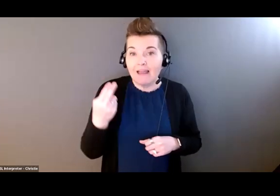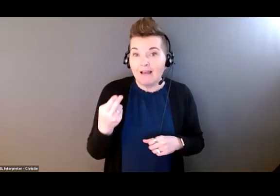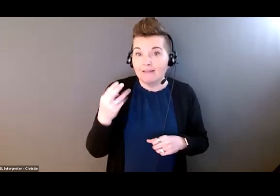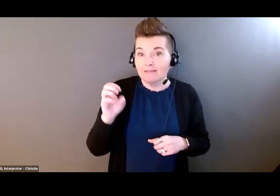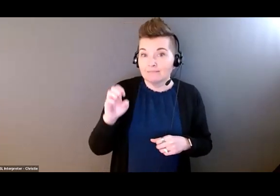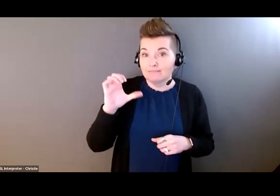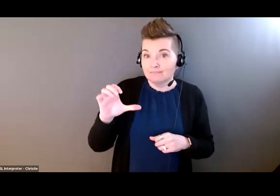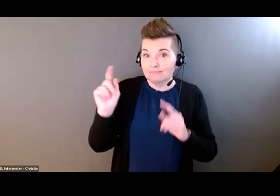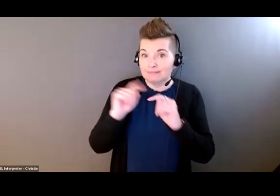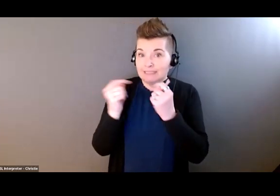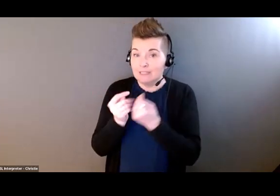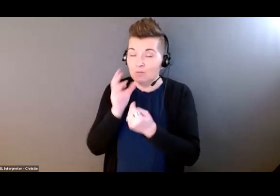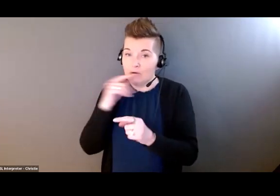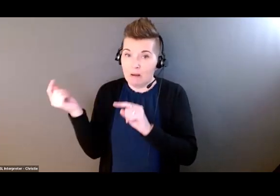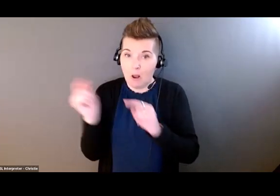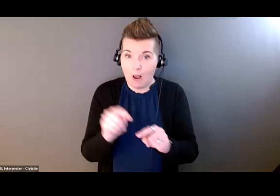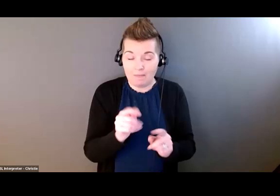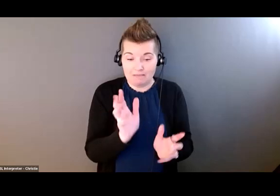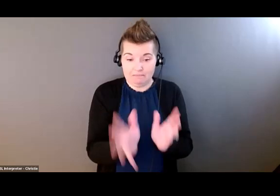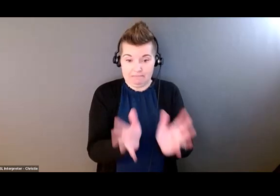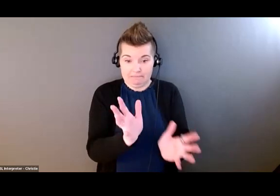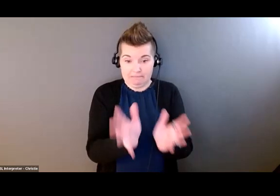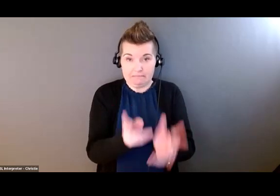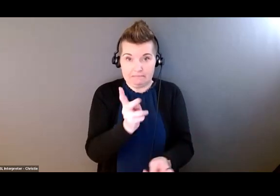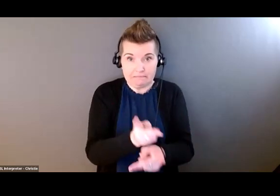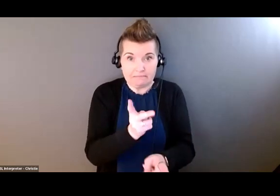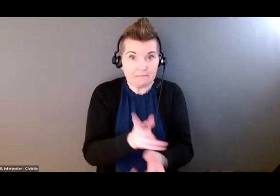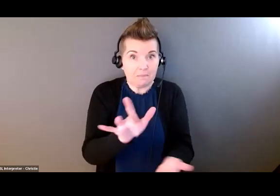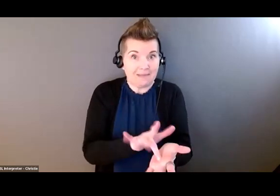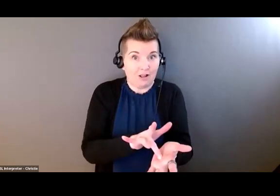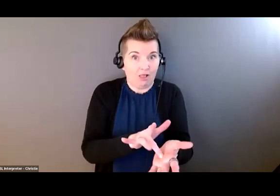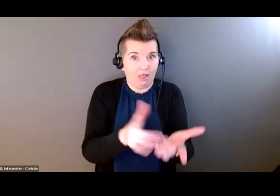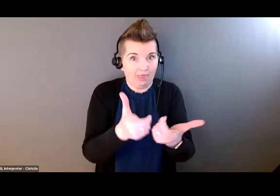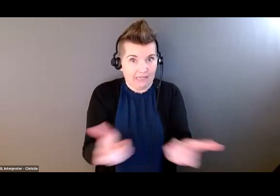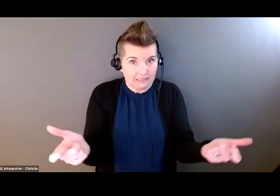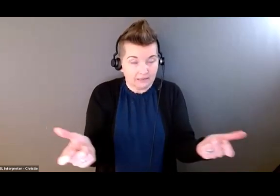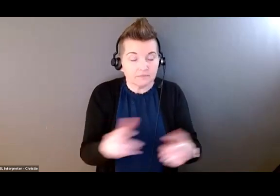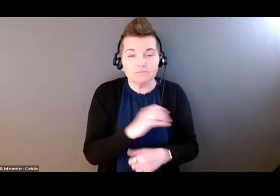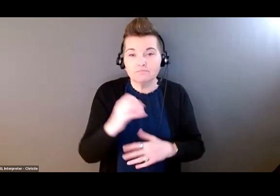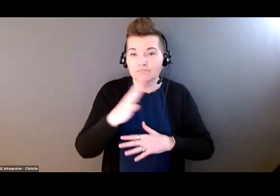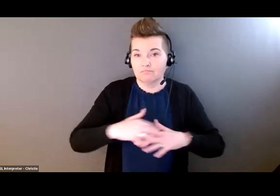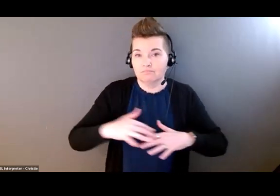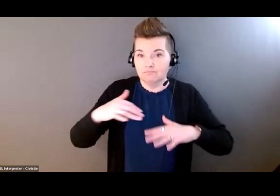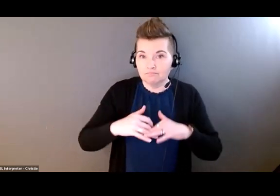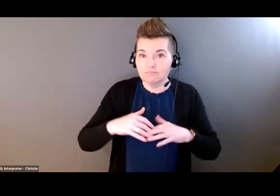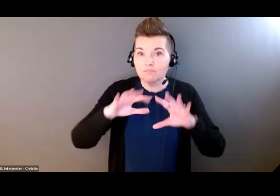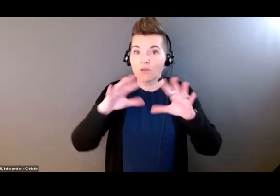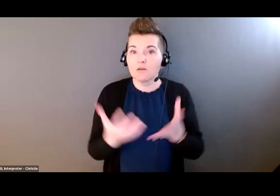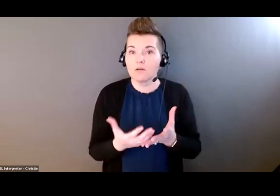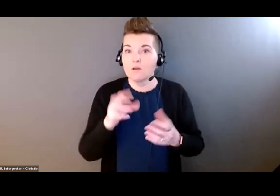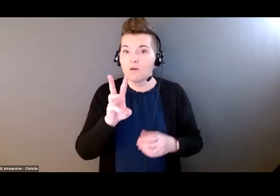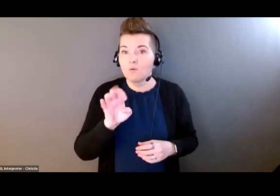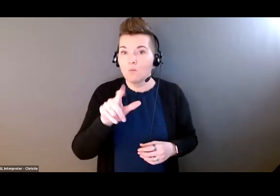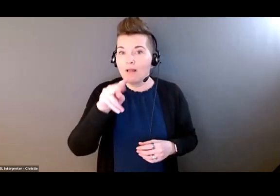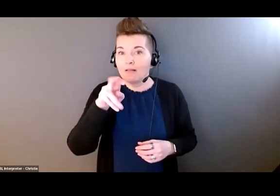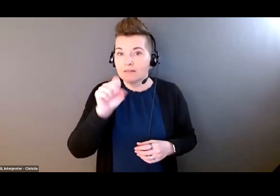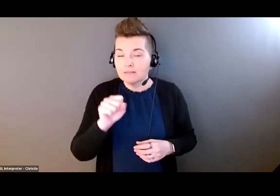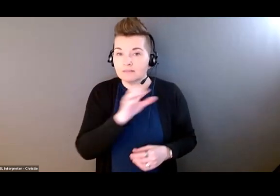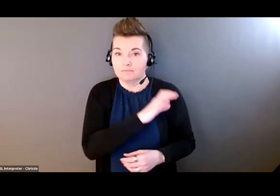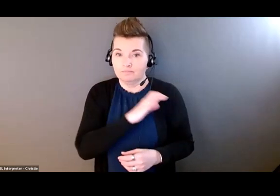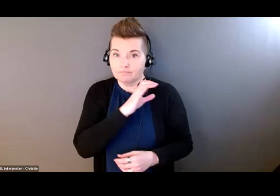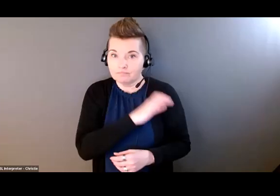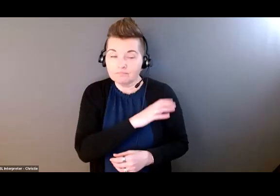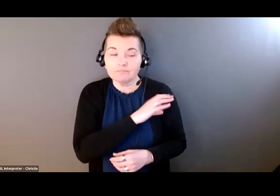we work with assisted living palliative home care team who will come in and do some of the more complicated things, and then the Indigenous